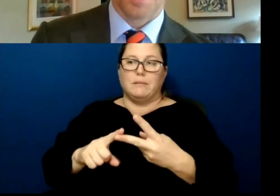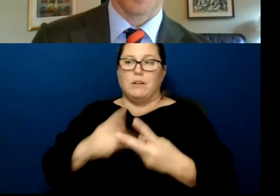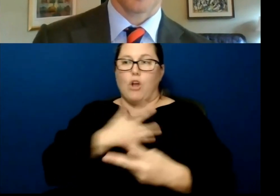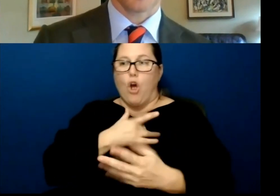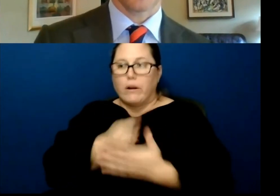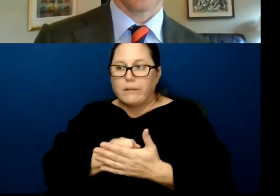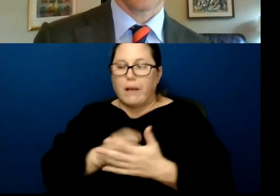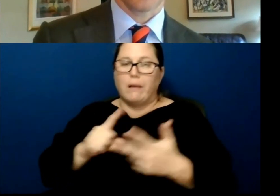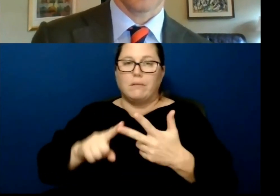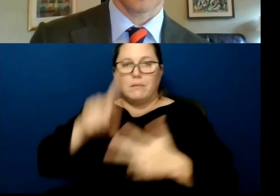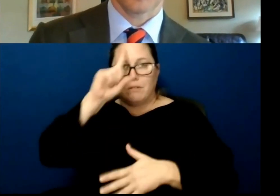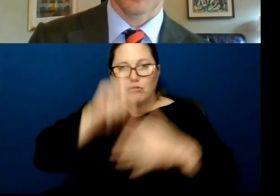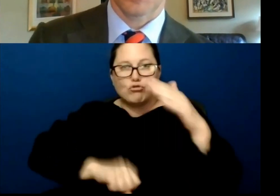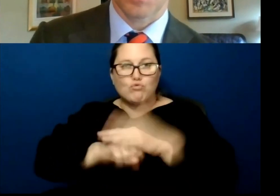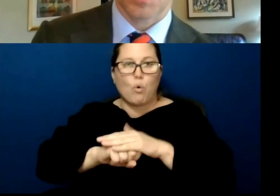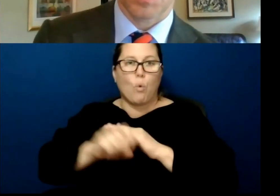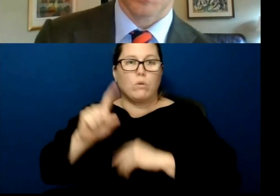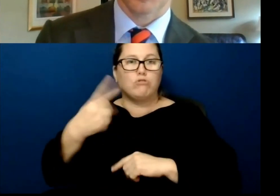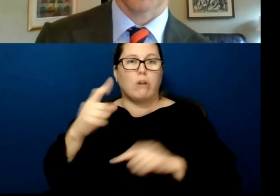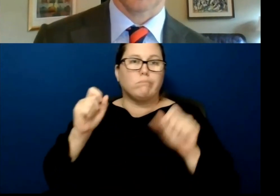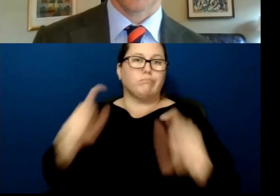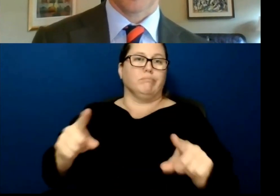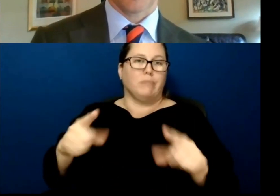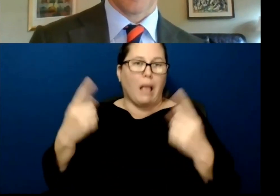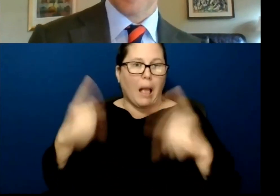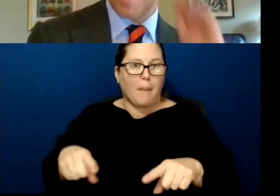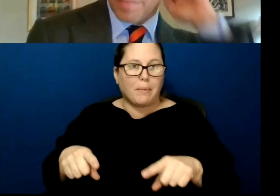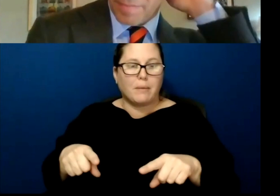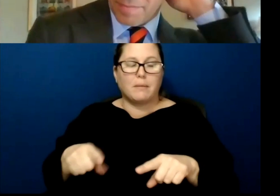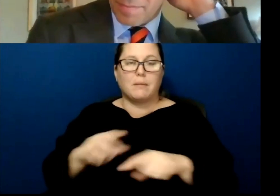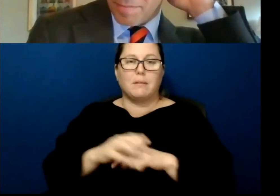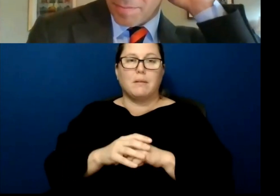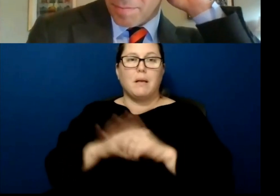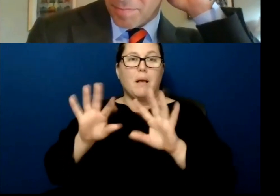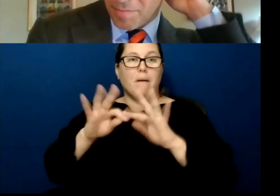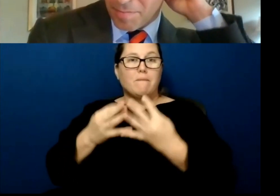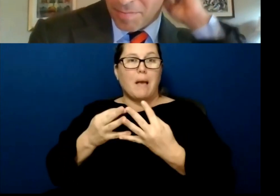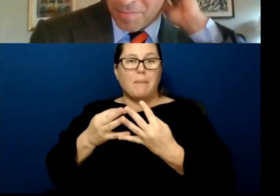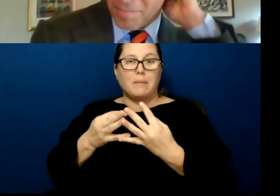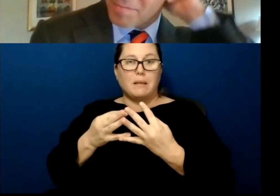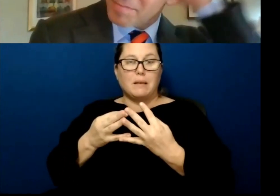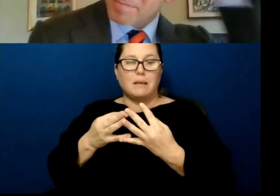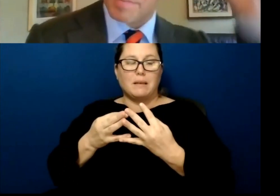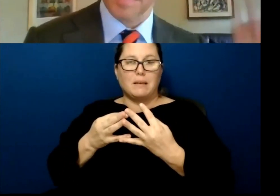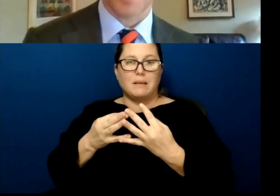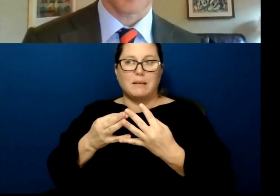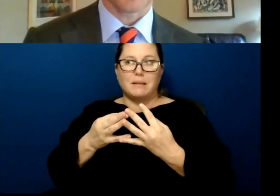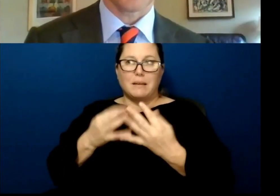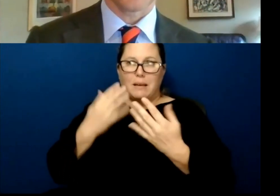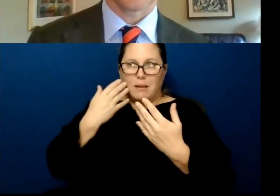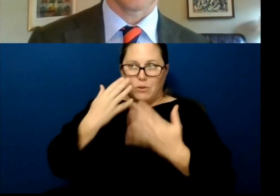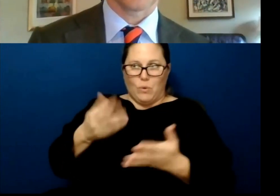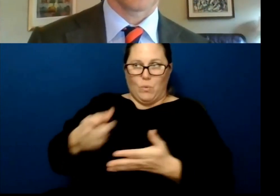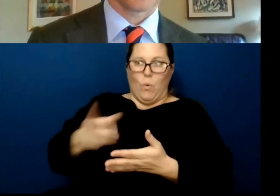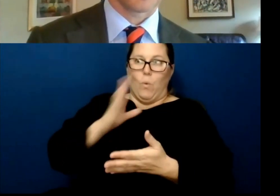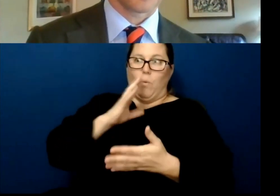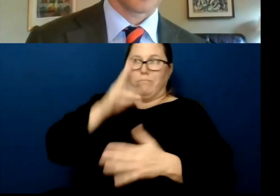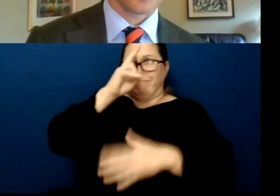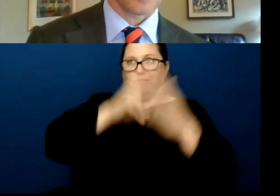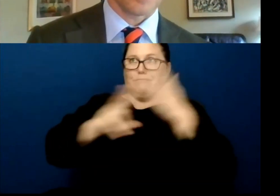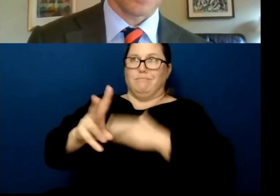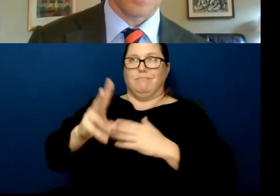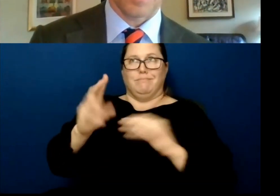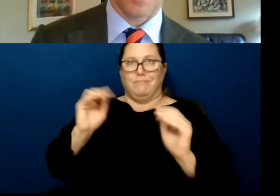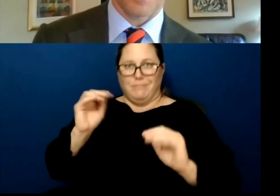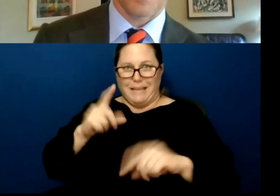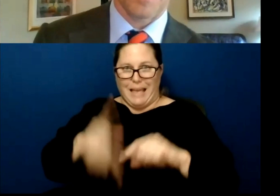that family members might not have been known that their loved ones were going to go through. And just being there sometimes,